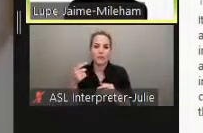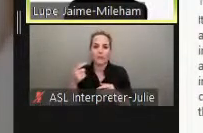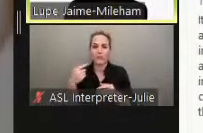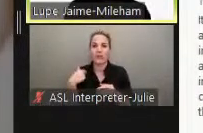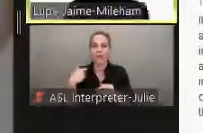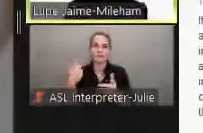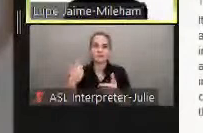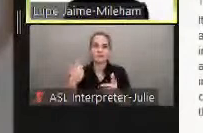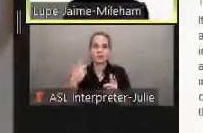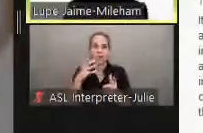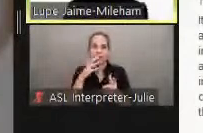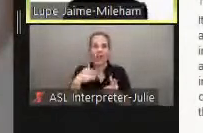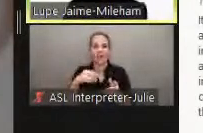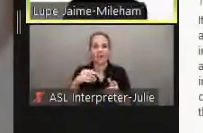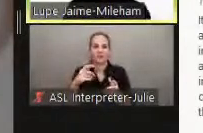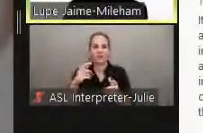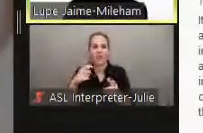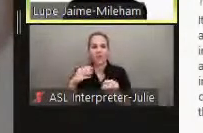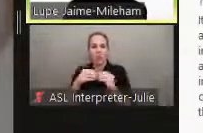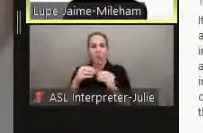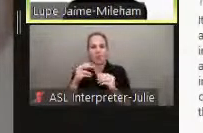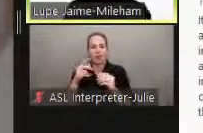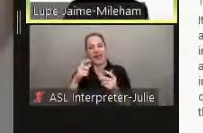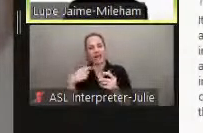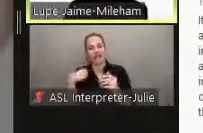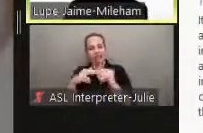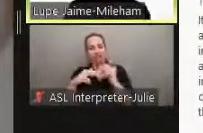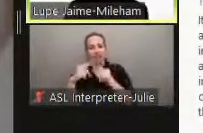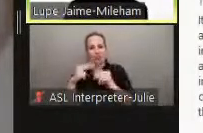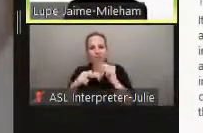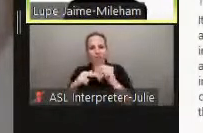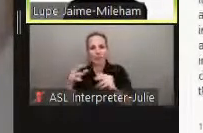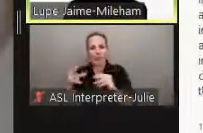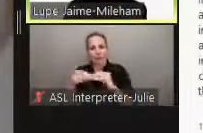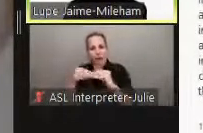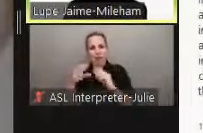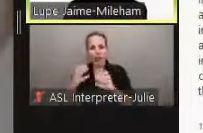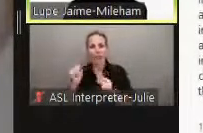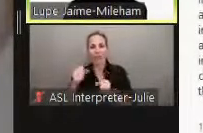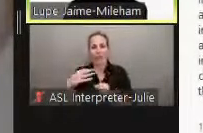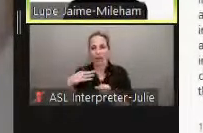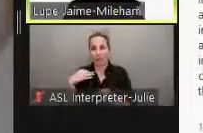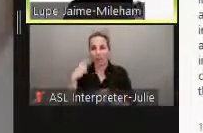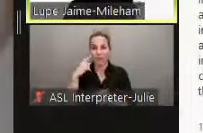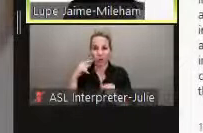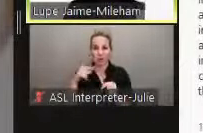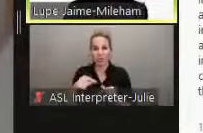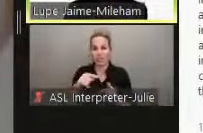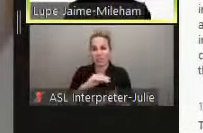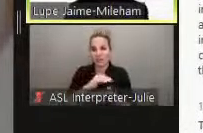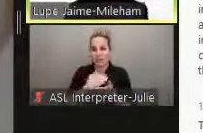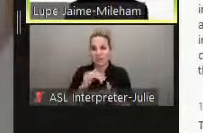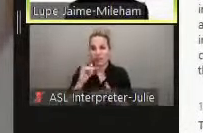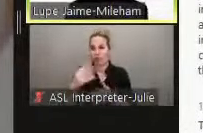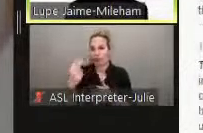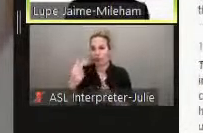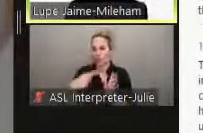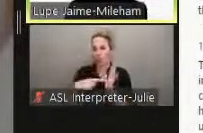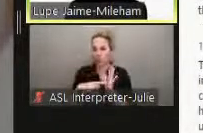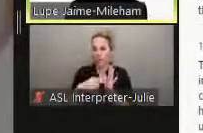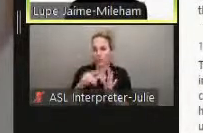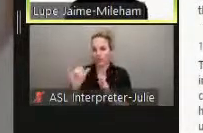another construction to build that classroom up, then they can also apply for these dollars. Those are just 2 examples of